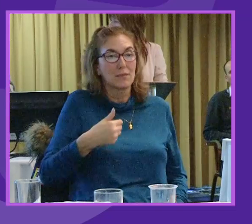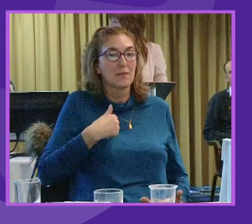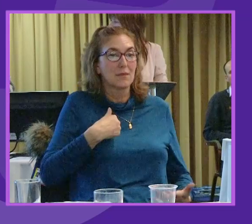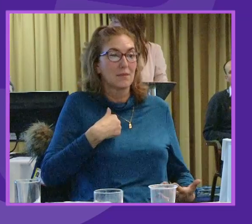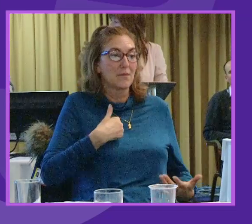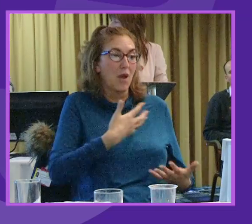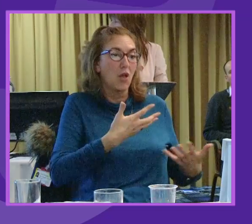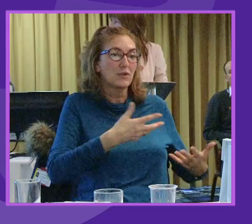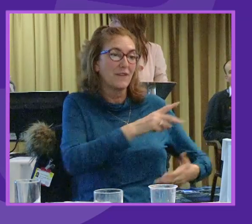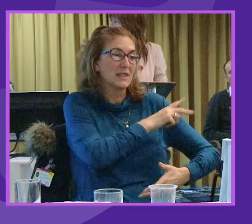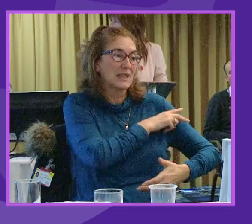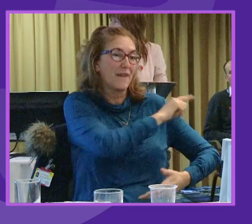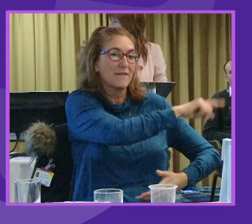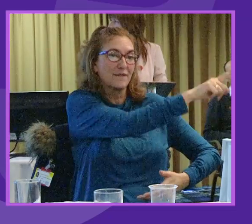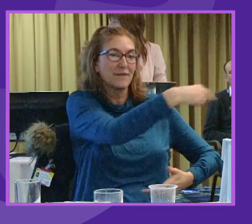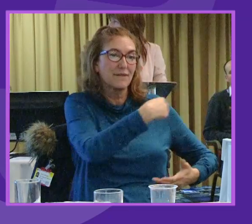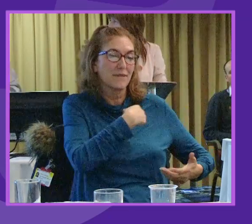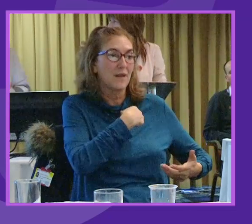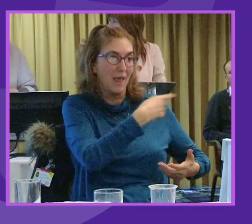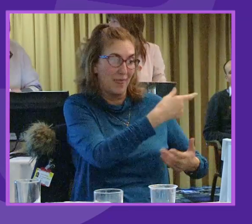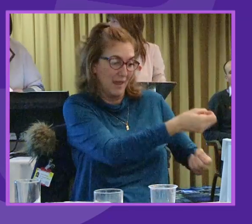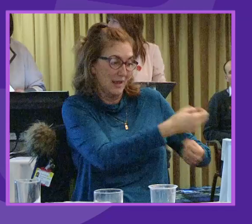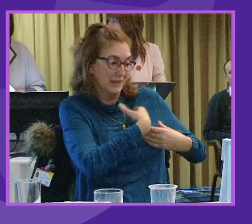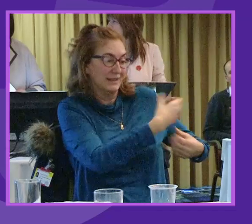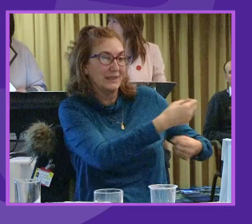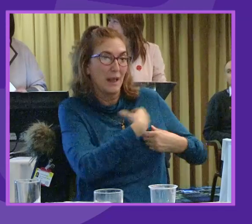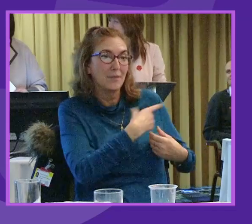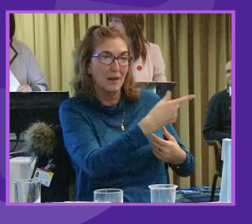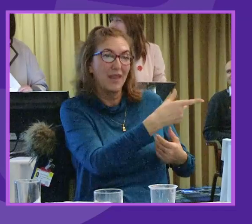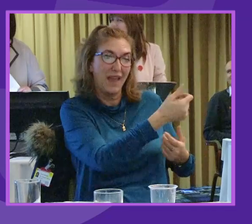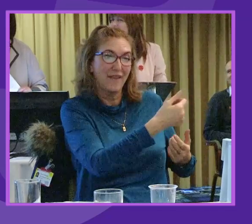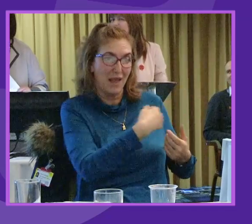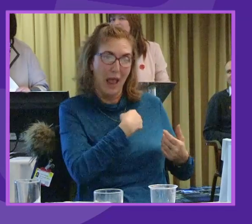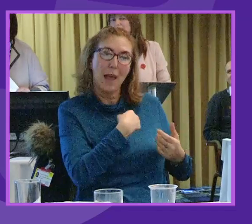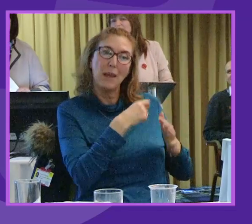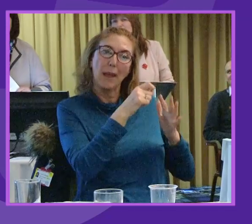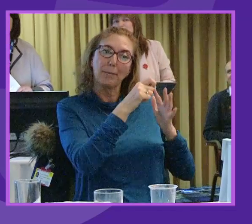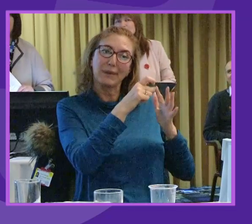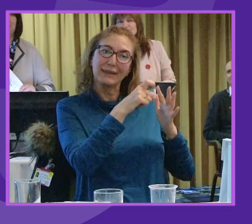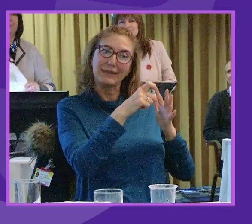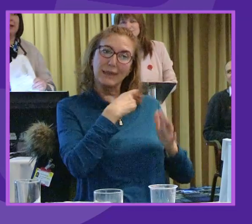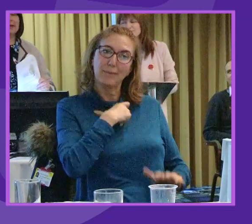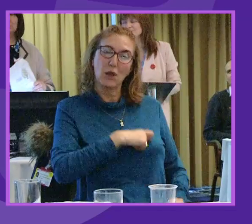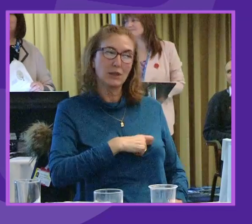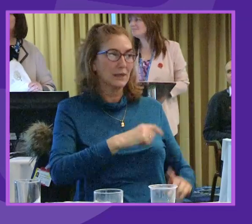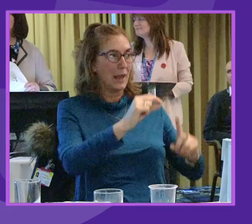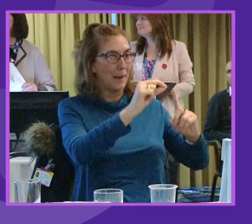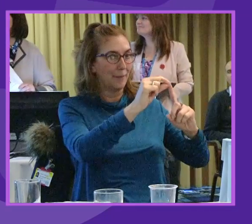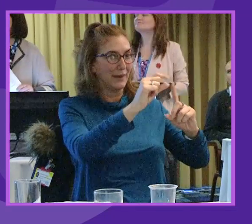work alongside a lot of staff that do share things with me. And I'm a PD person.